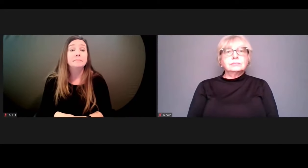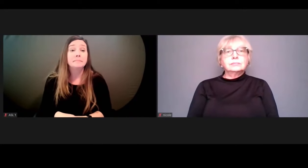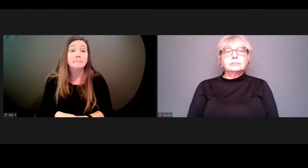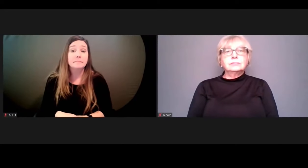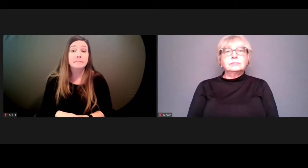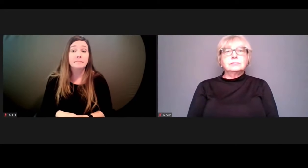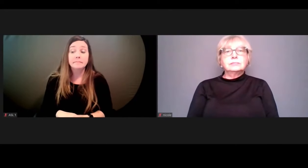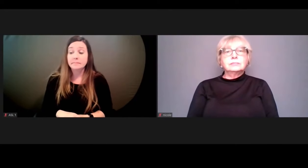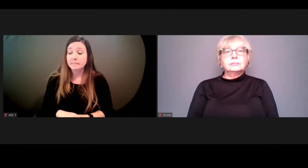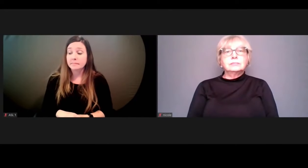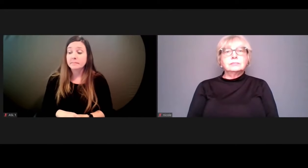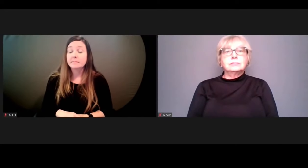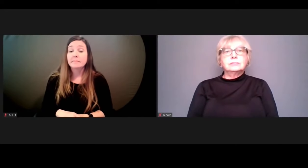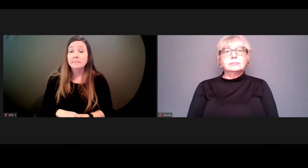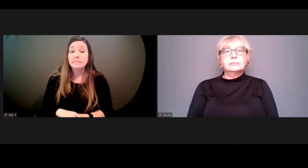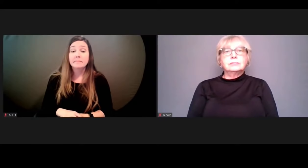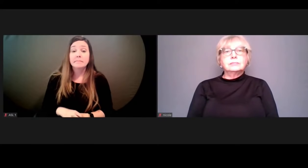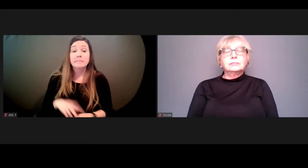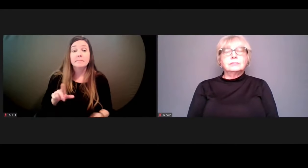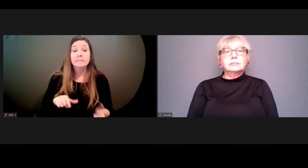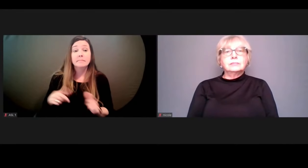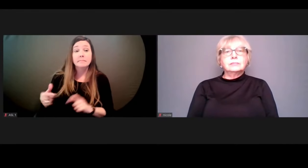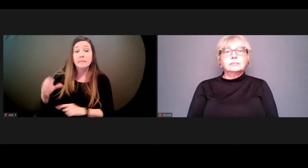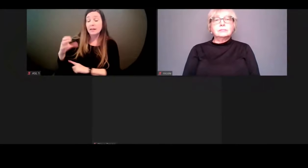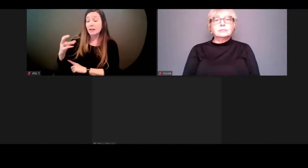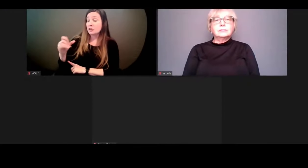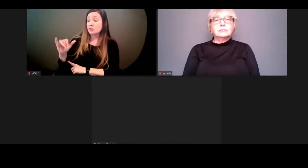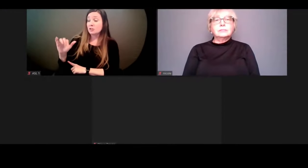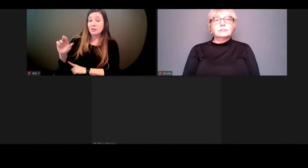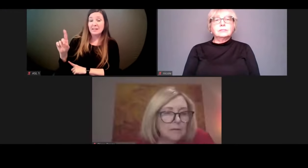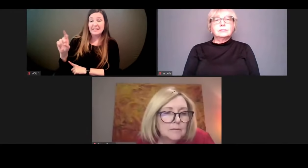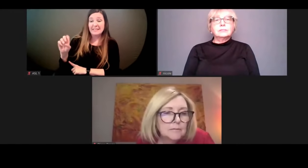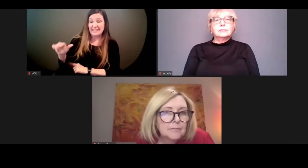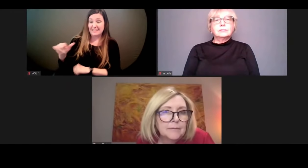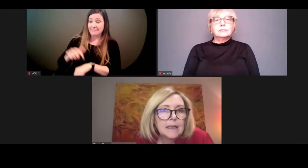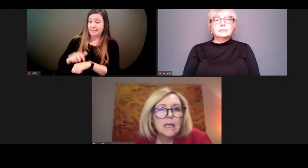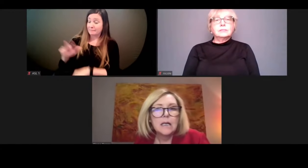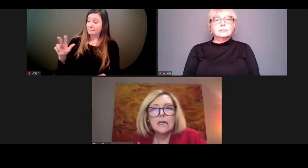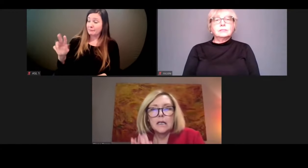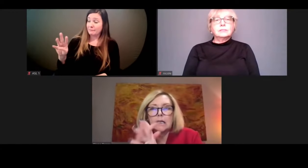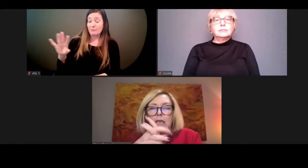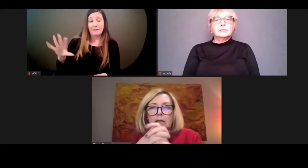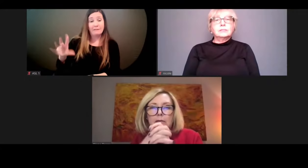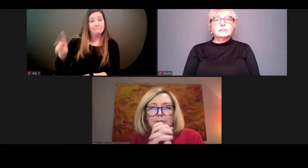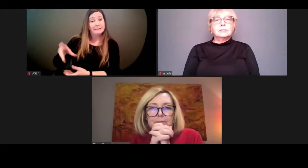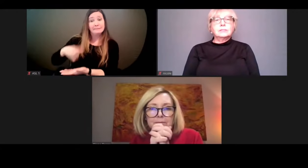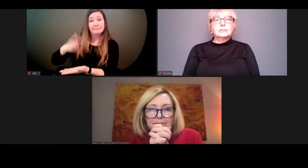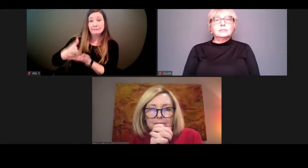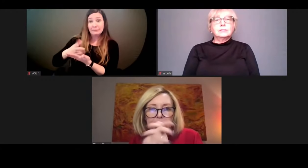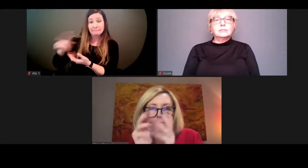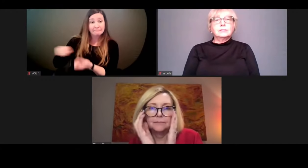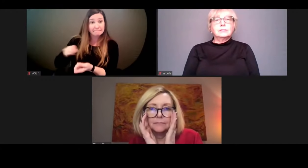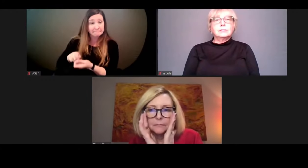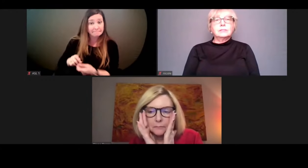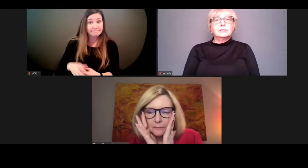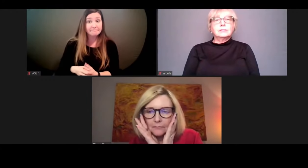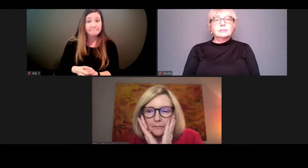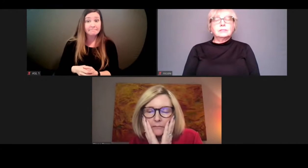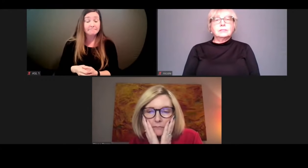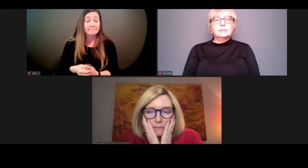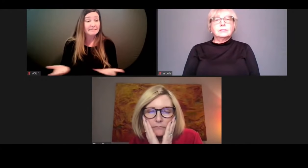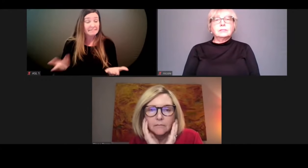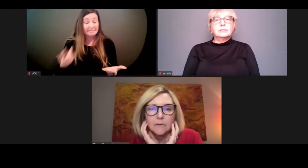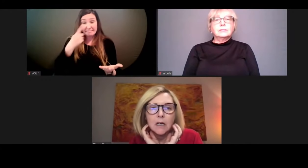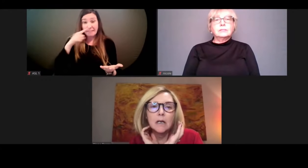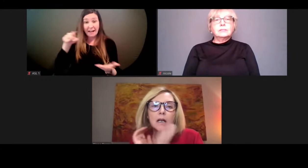Chair Deans, we do have a hard stop at 3:45. So I'm wondering if you could give us some